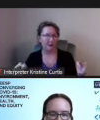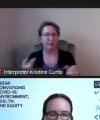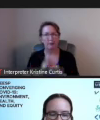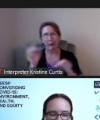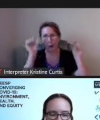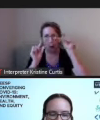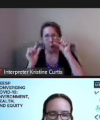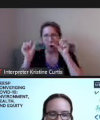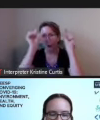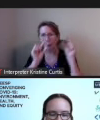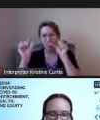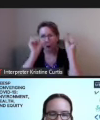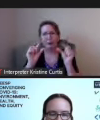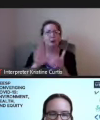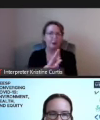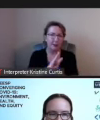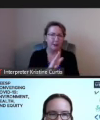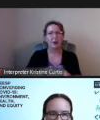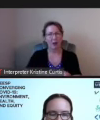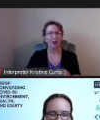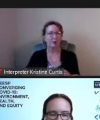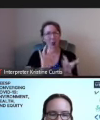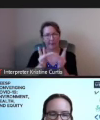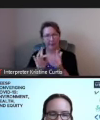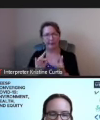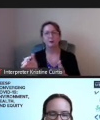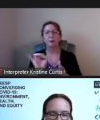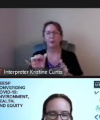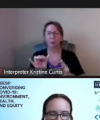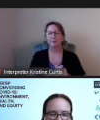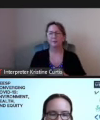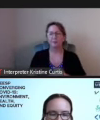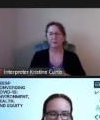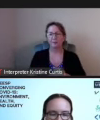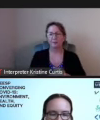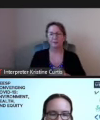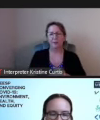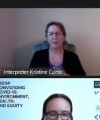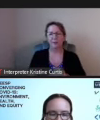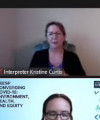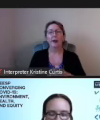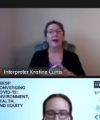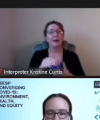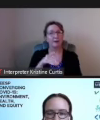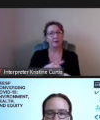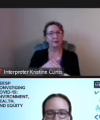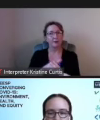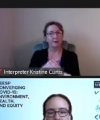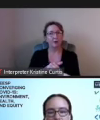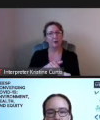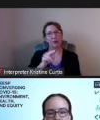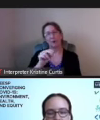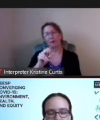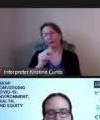and on the AESP website during the transition to online learning with the pandemic. Dr. Naughton's research focuses